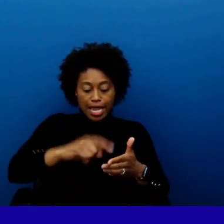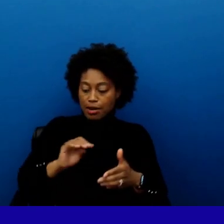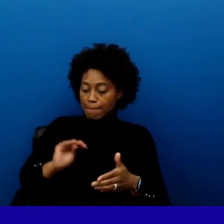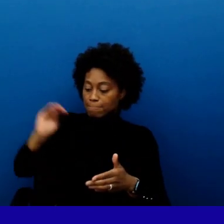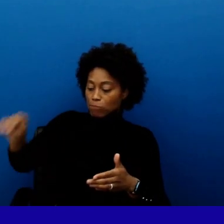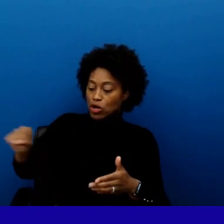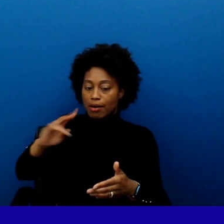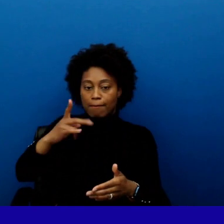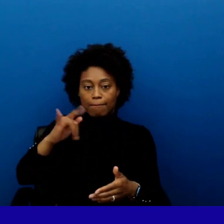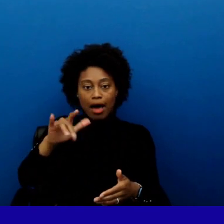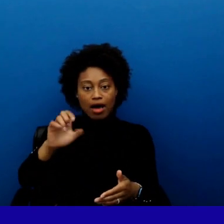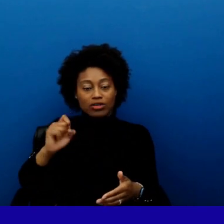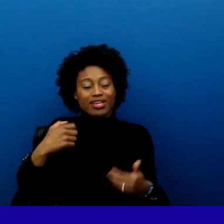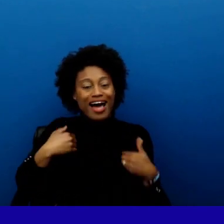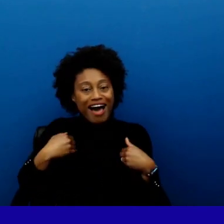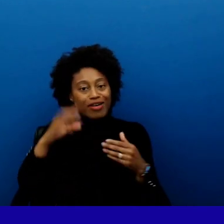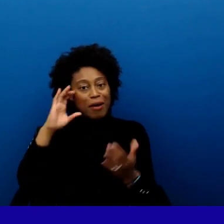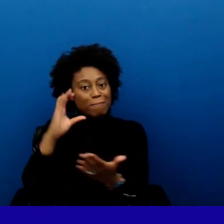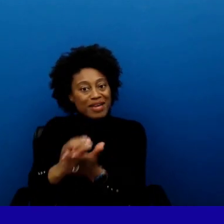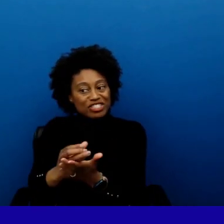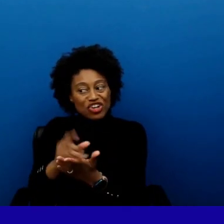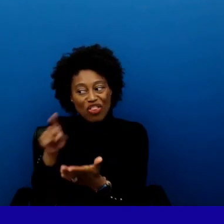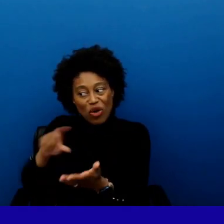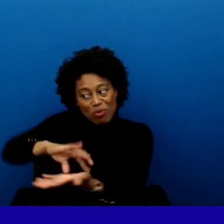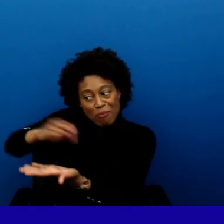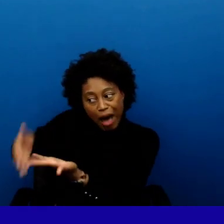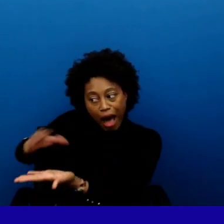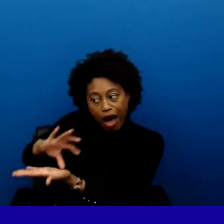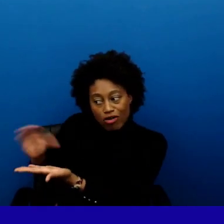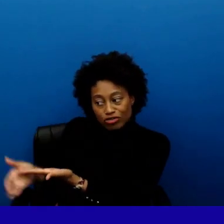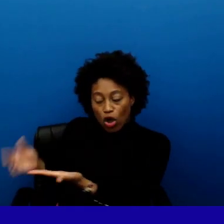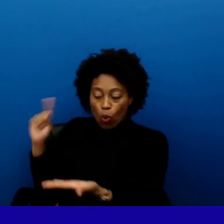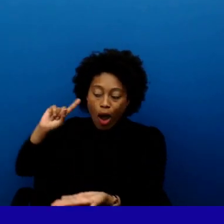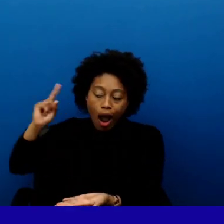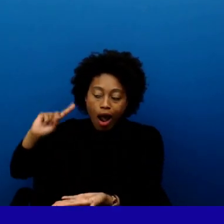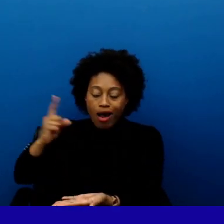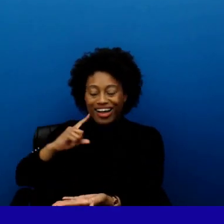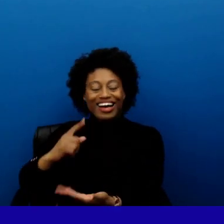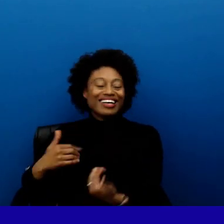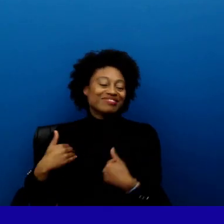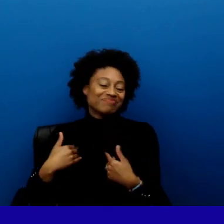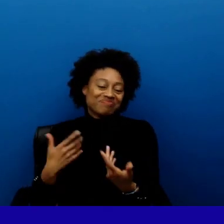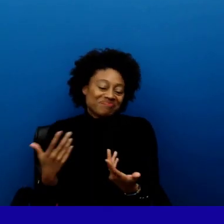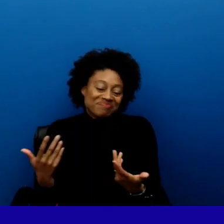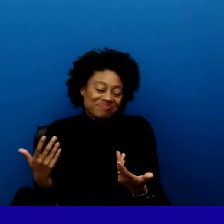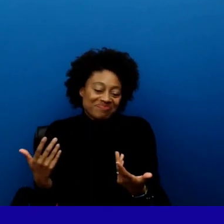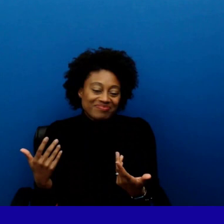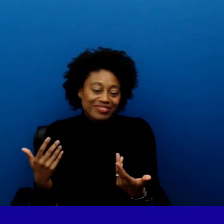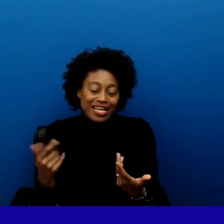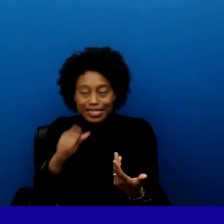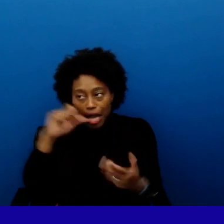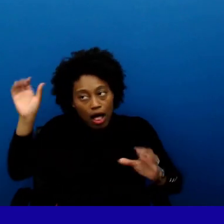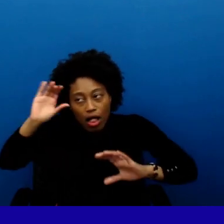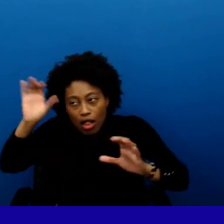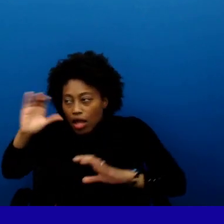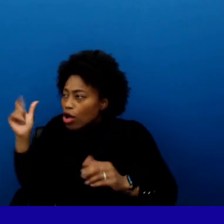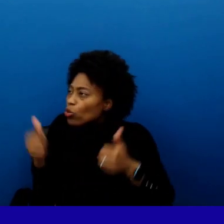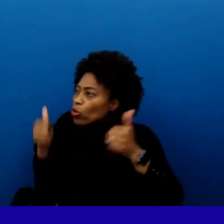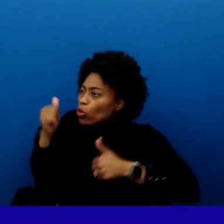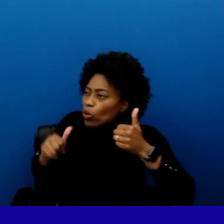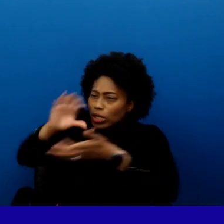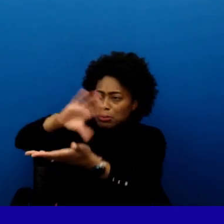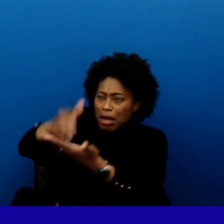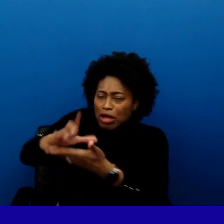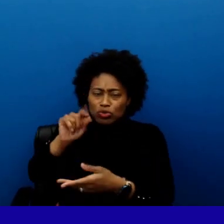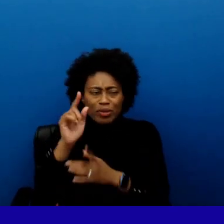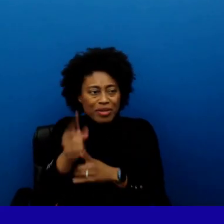There's pictures of those piles so that I can basically not be hunting, spending like 20